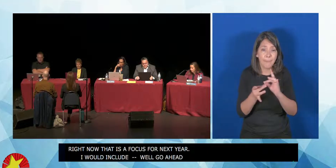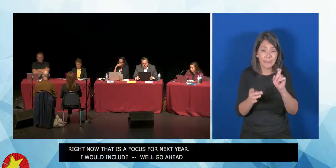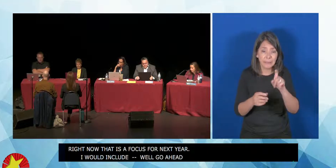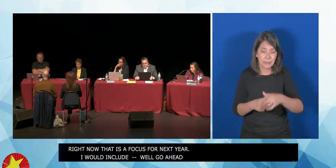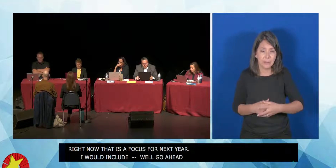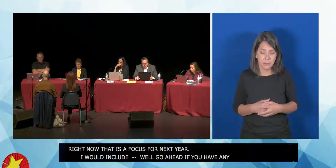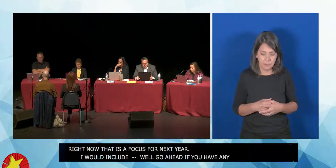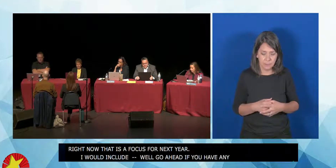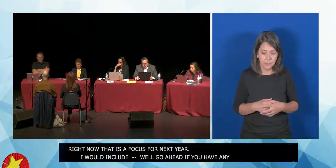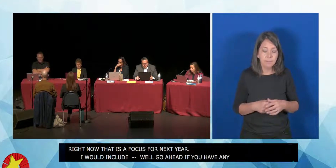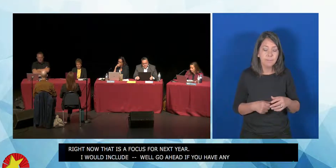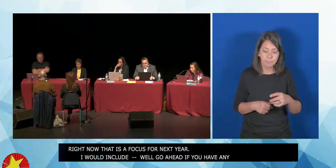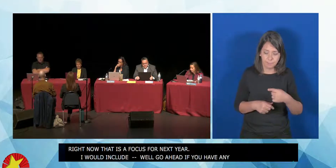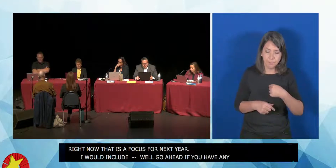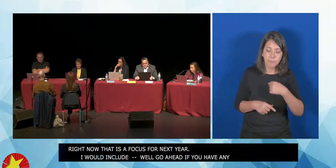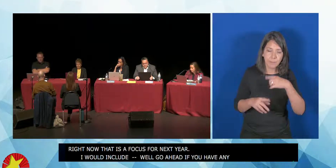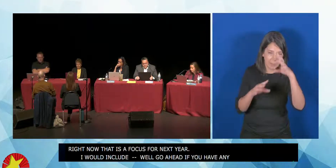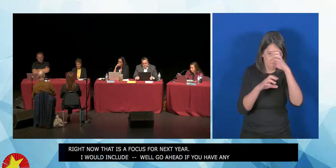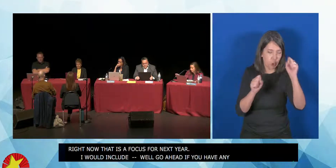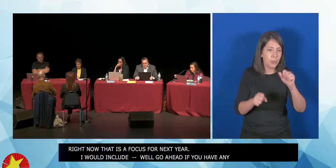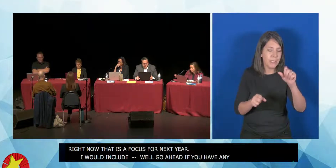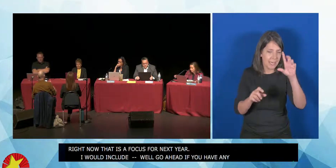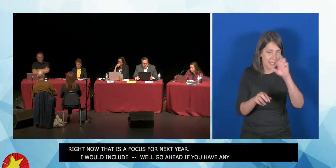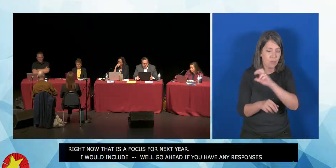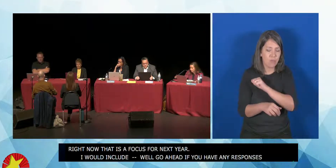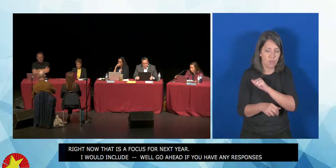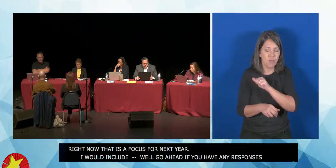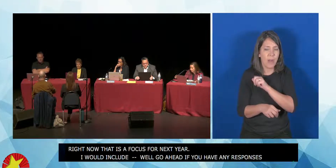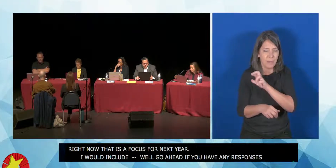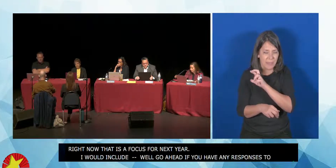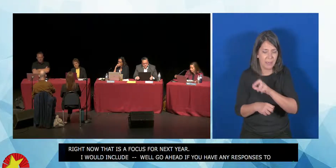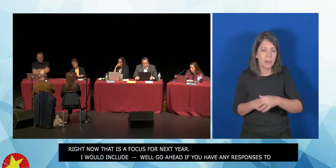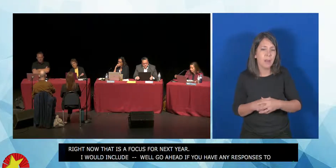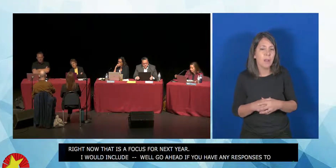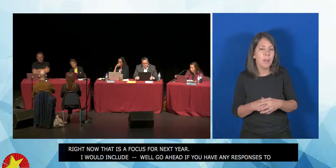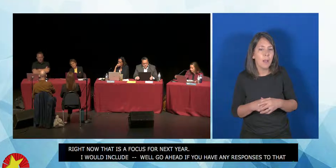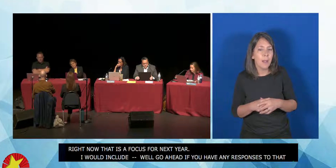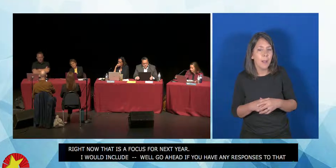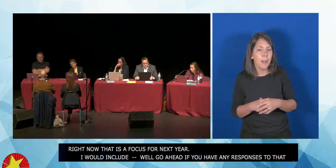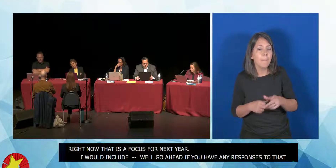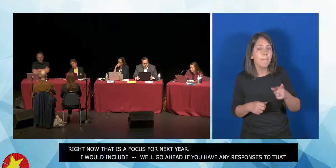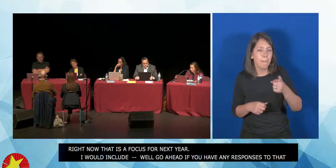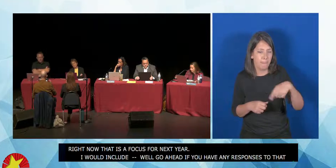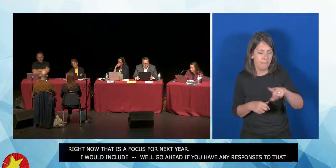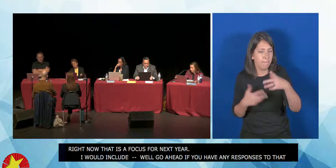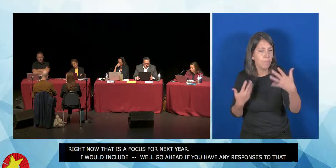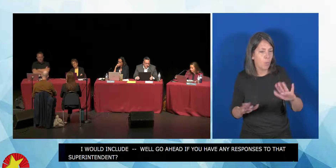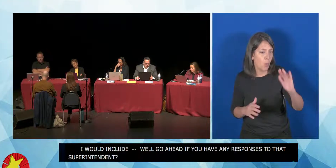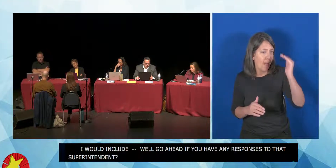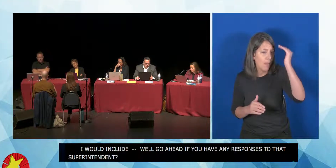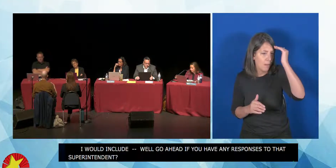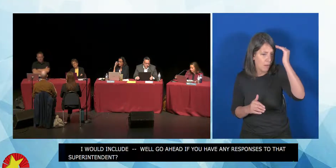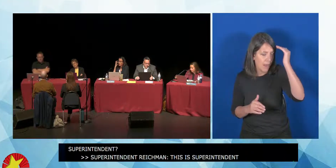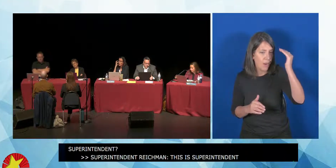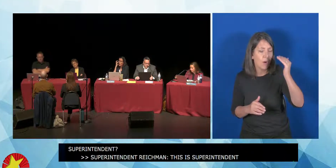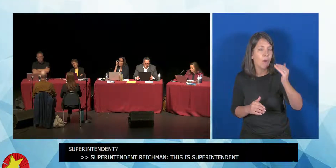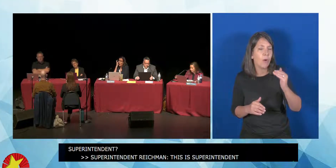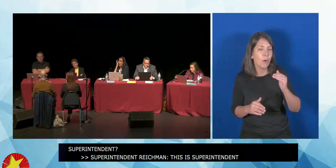Yes, this is Superintendent Reichman. We are well aware of